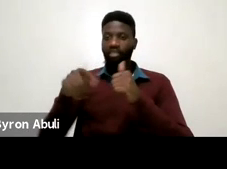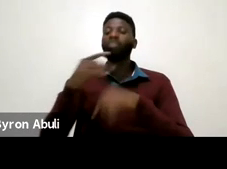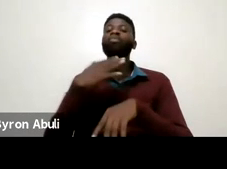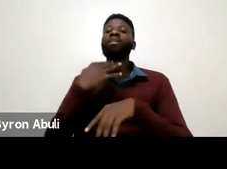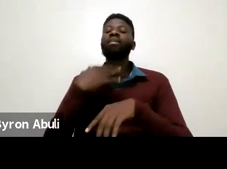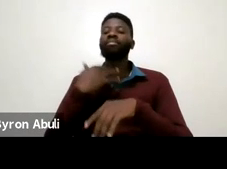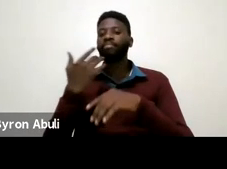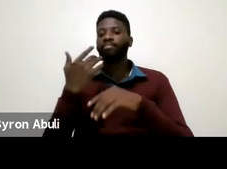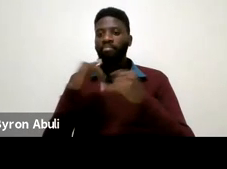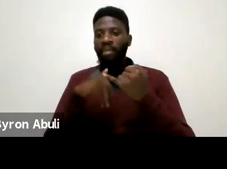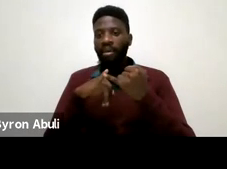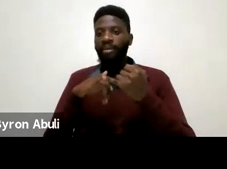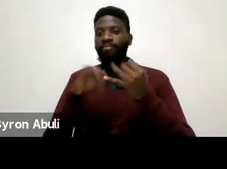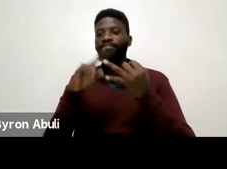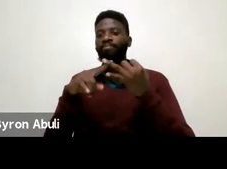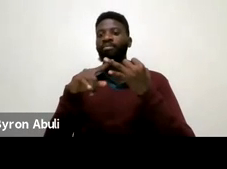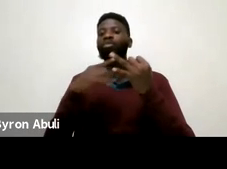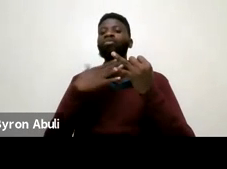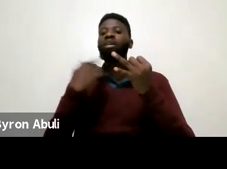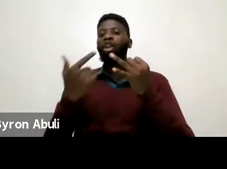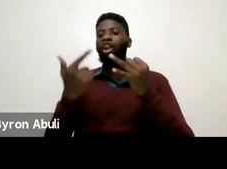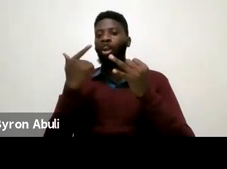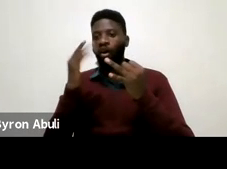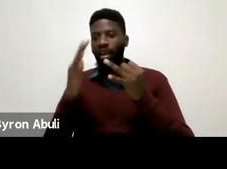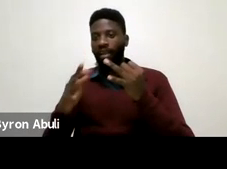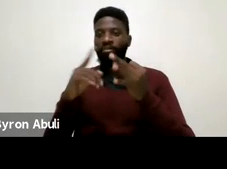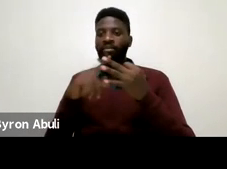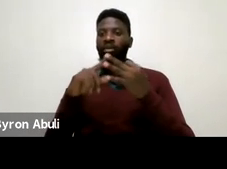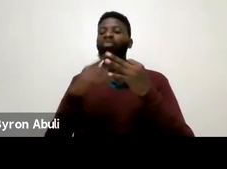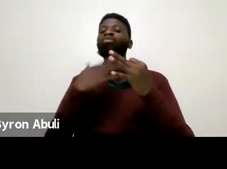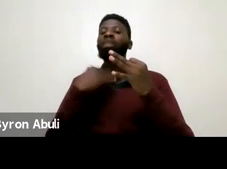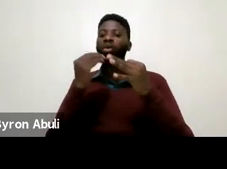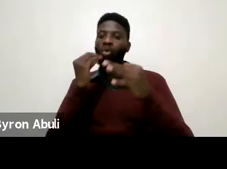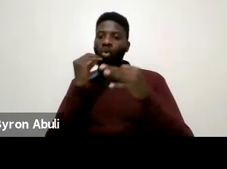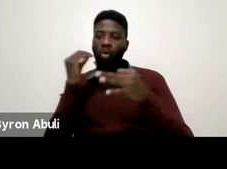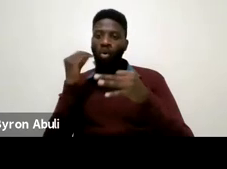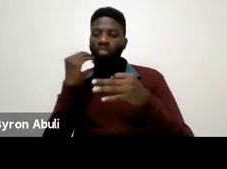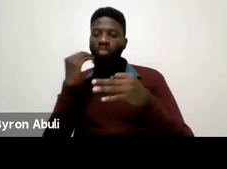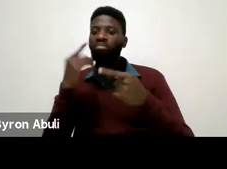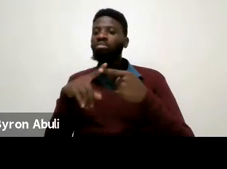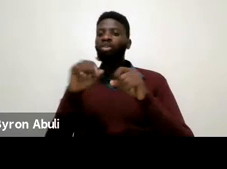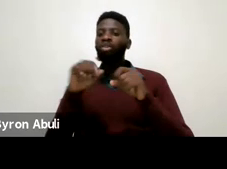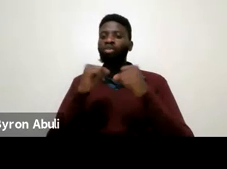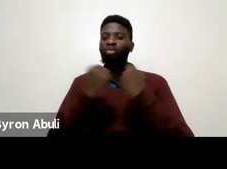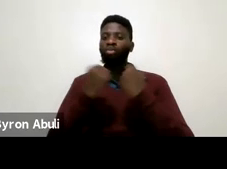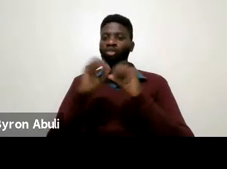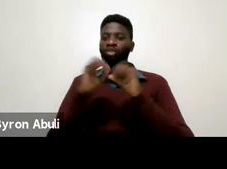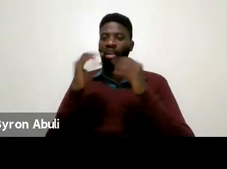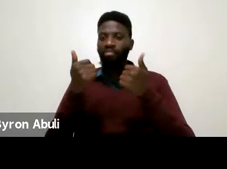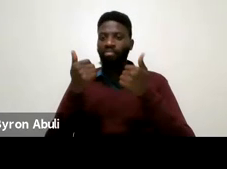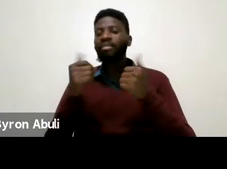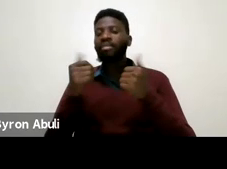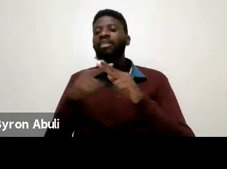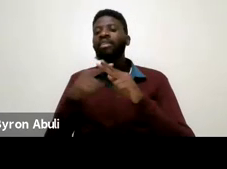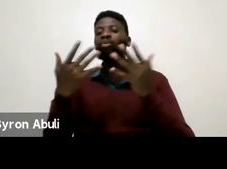to be in a good social class. Where do you start? Where is your priority? Is it getting married?